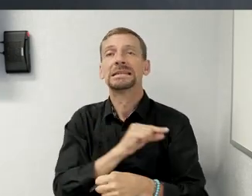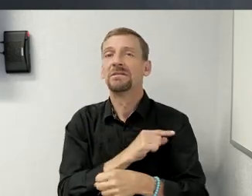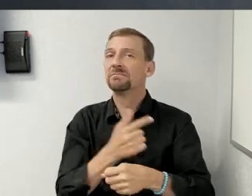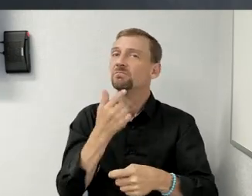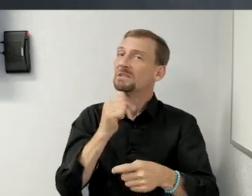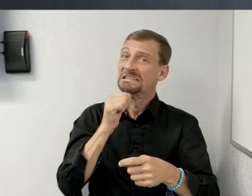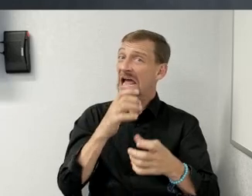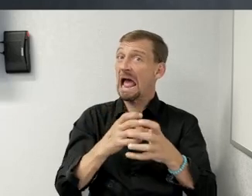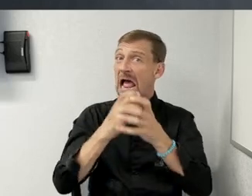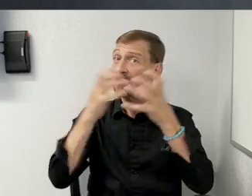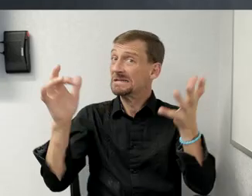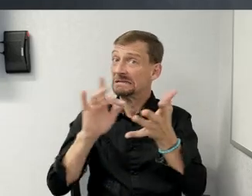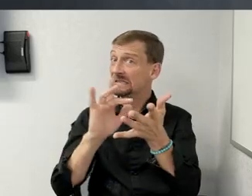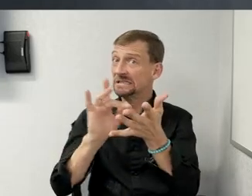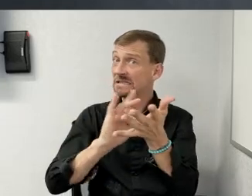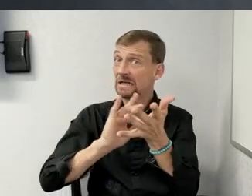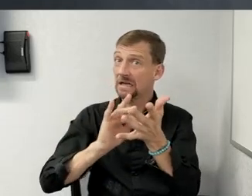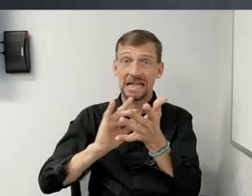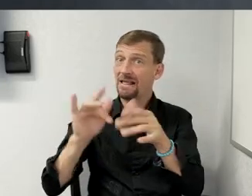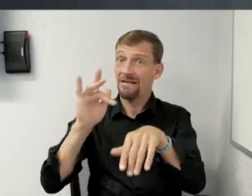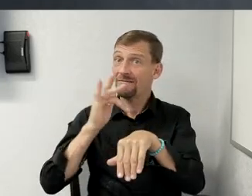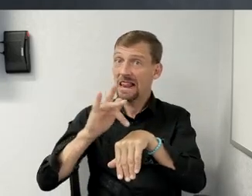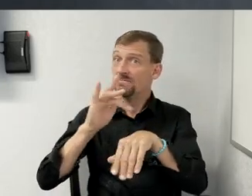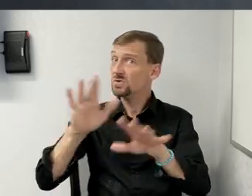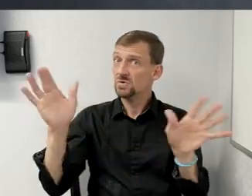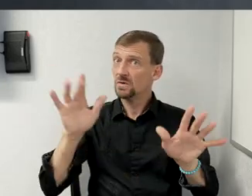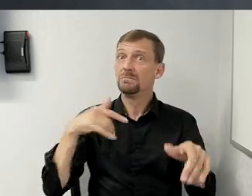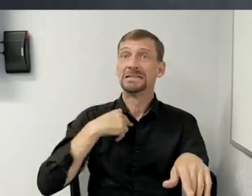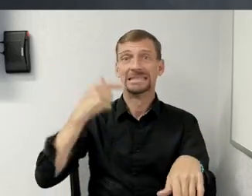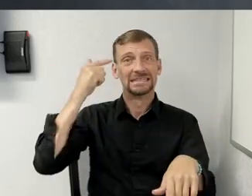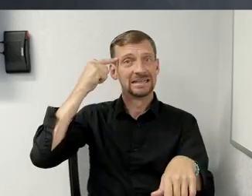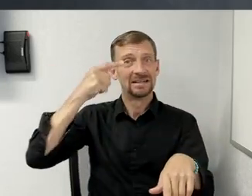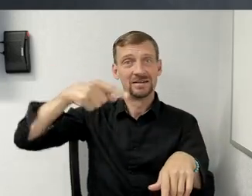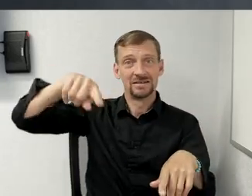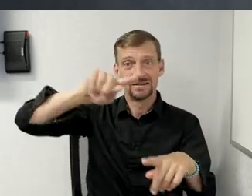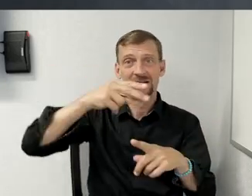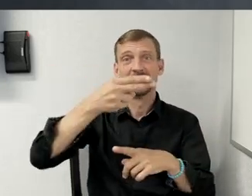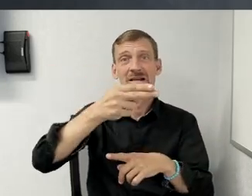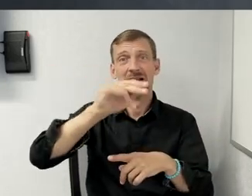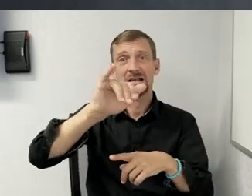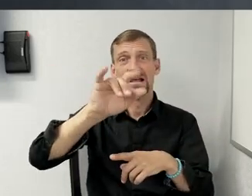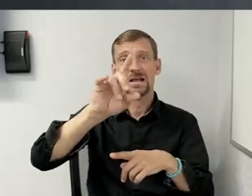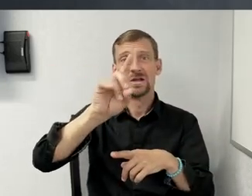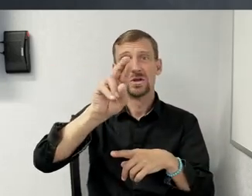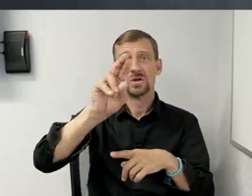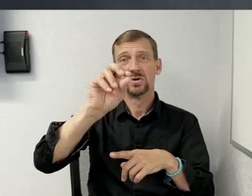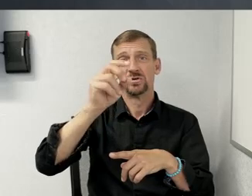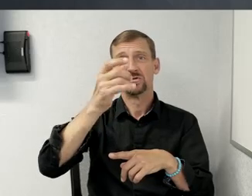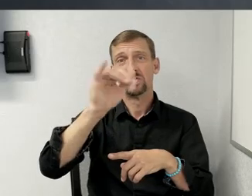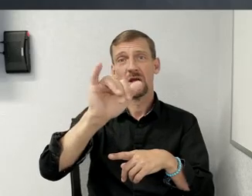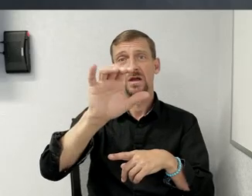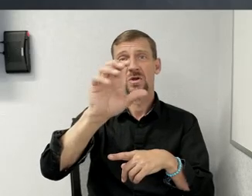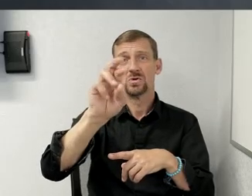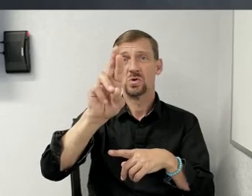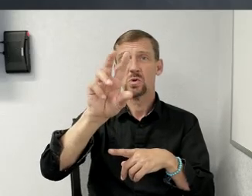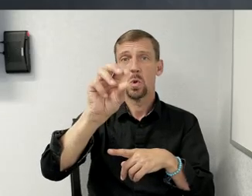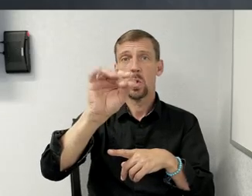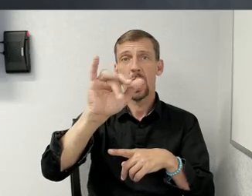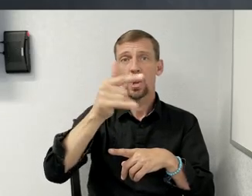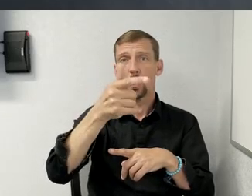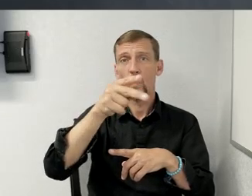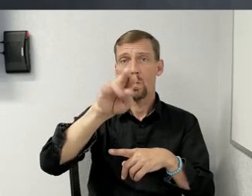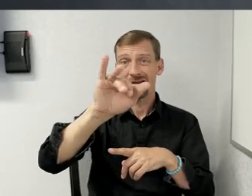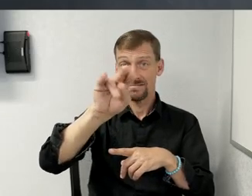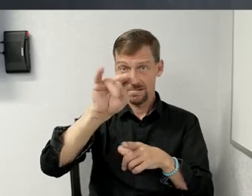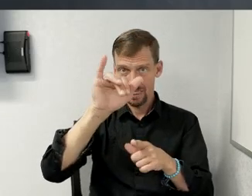many that are out there. I think everybody is familiar with hydroxychloroquine. That is